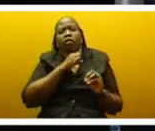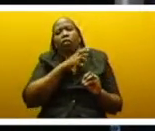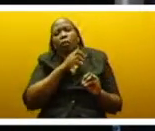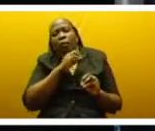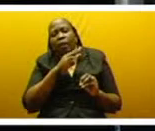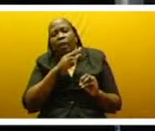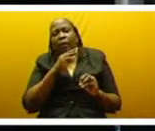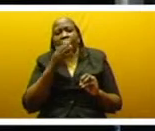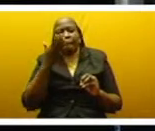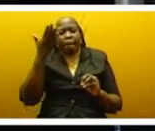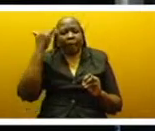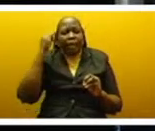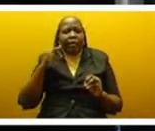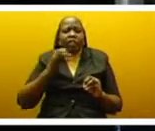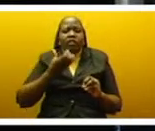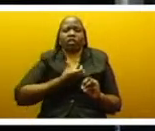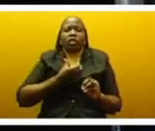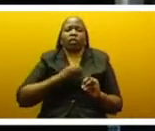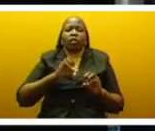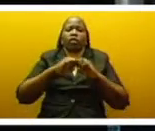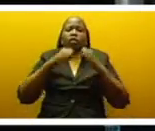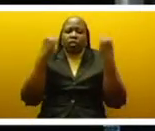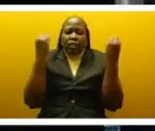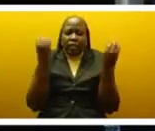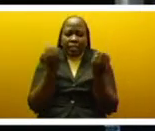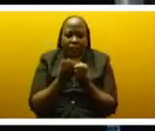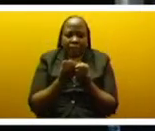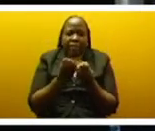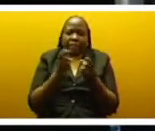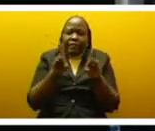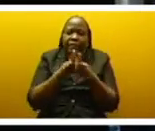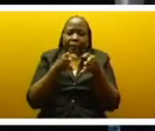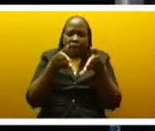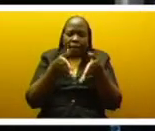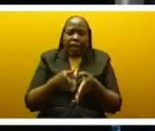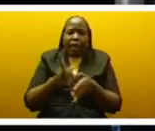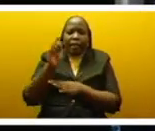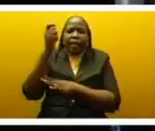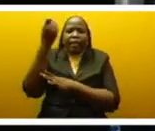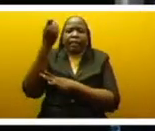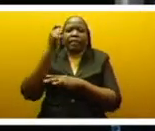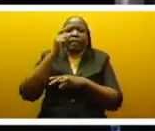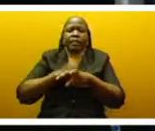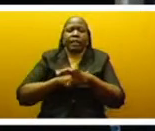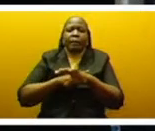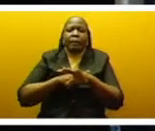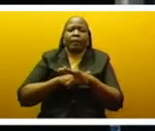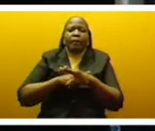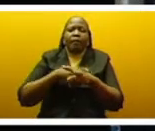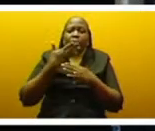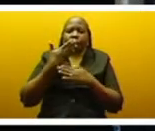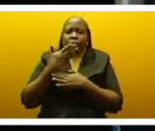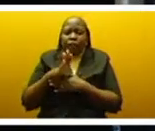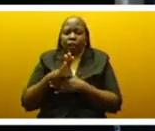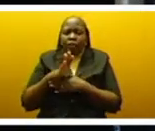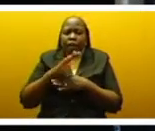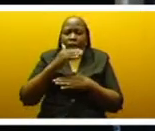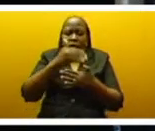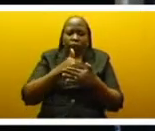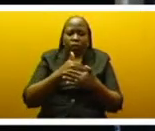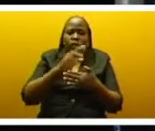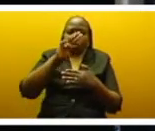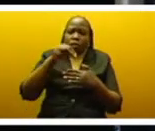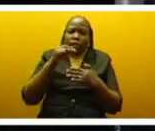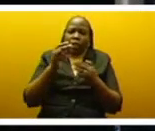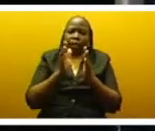civil society. But as happened with Kenya, when we ended up in the position we ended up before the 2010 constitution, we